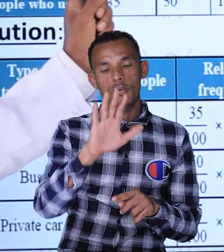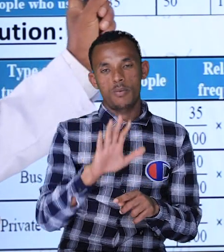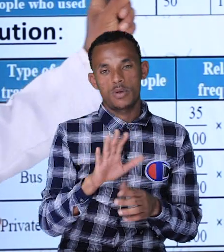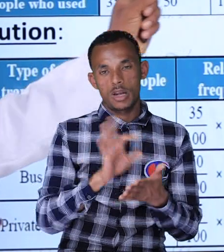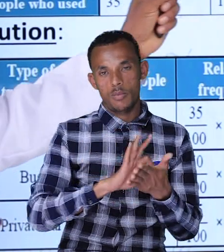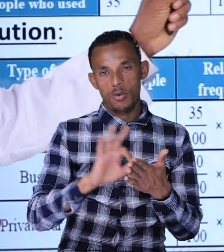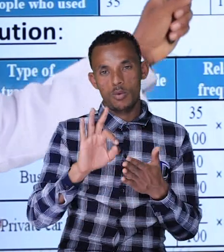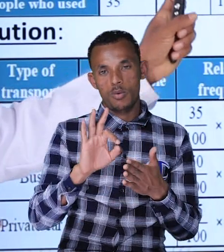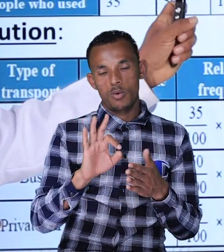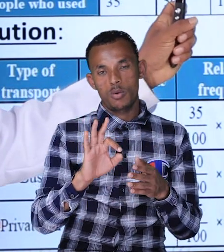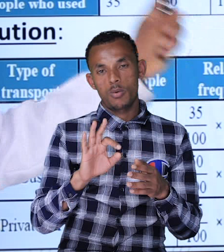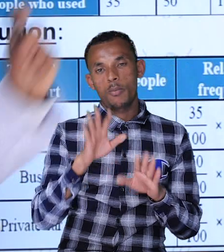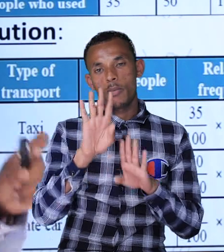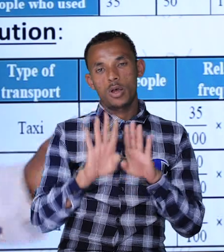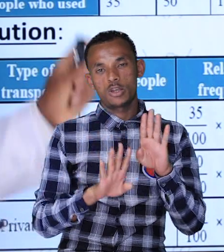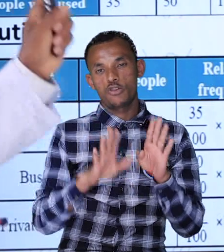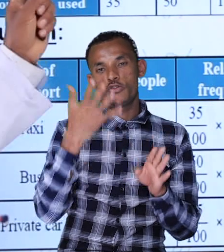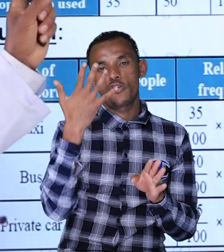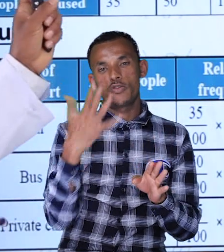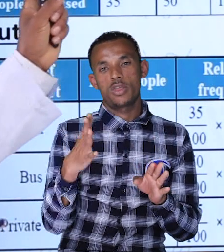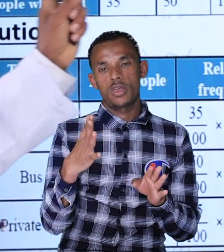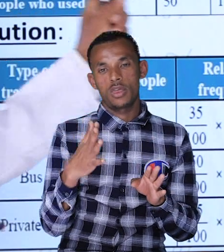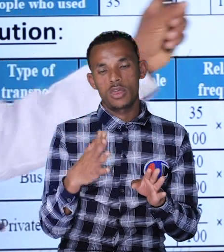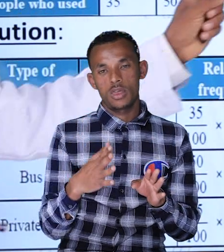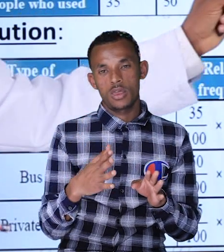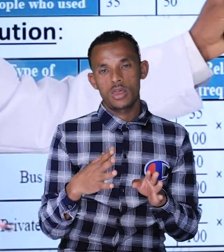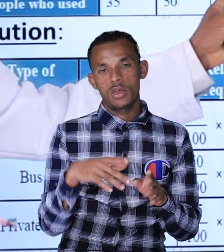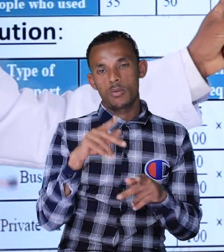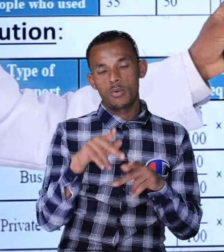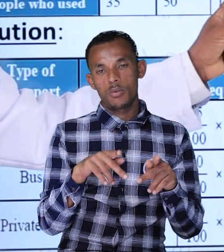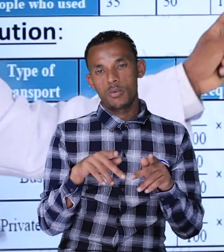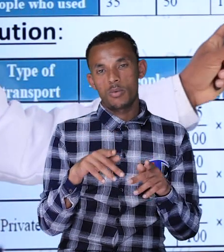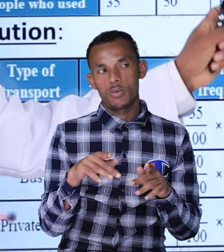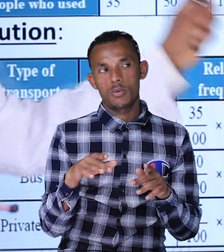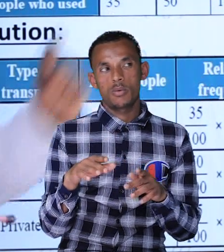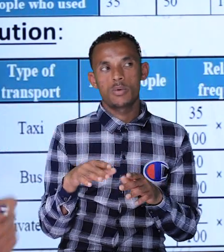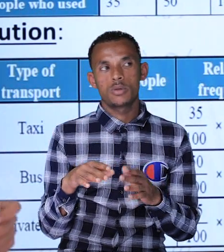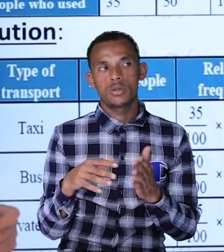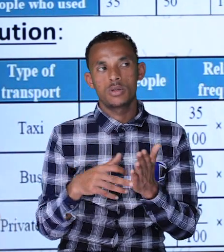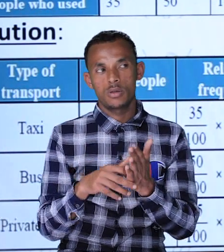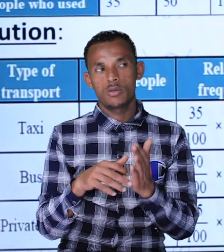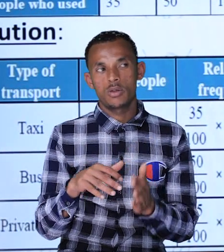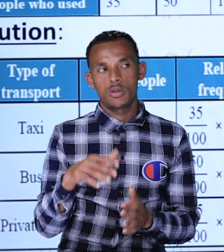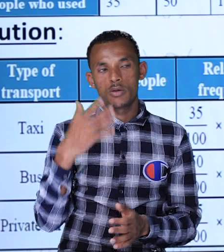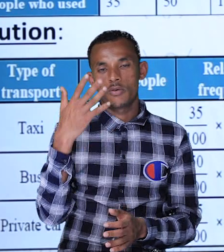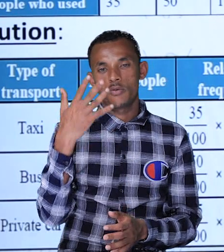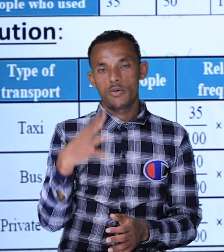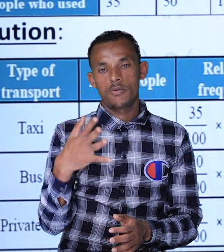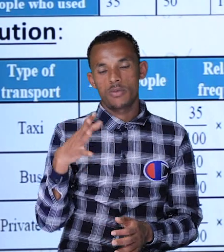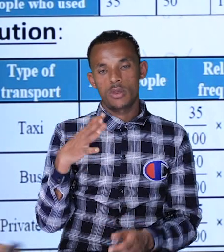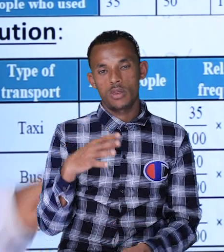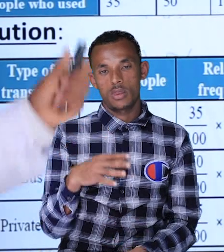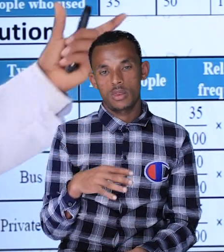35, the number of people who use bus 50, the number of people who use private transportation is 15.